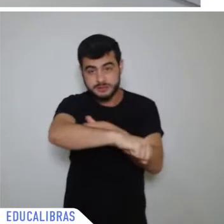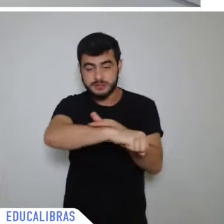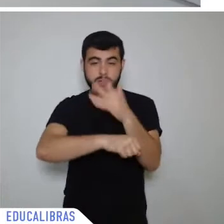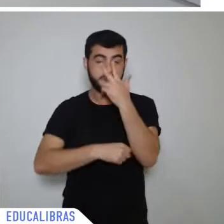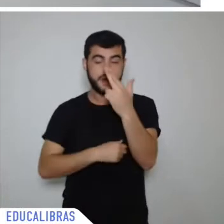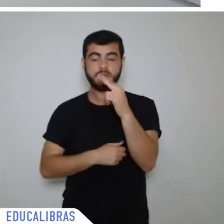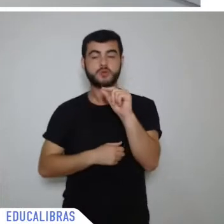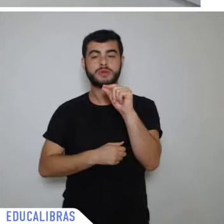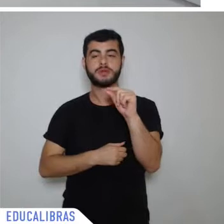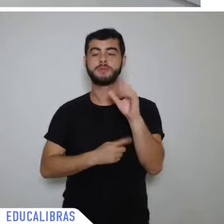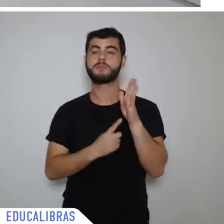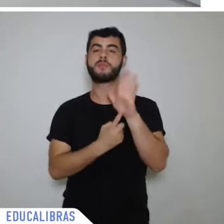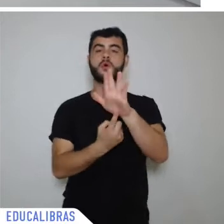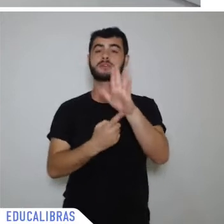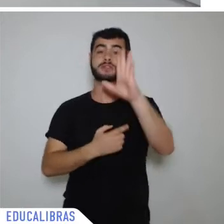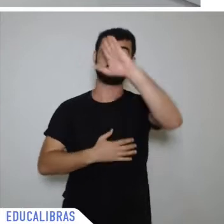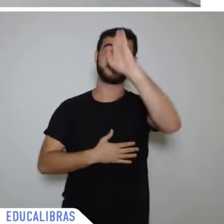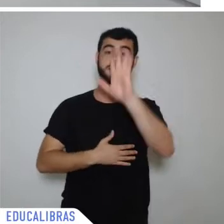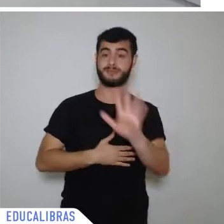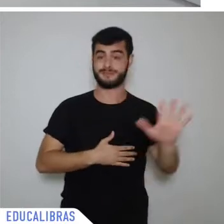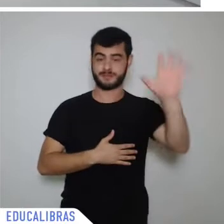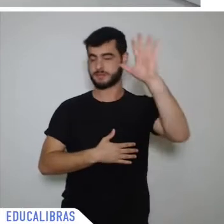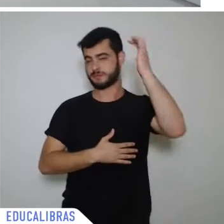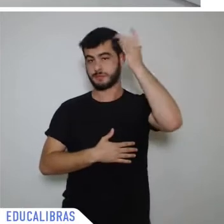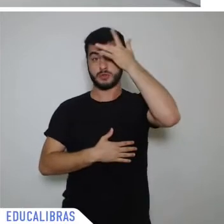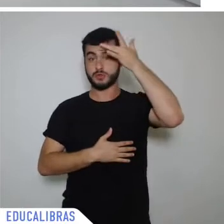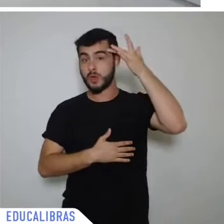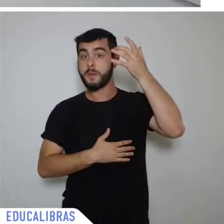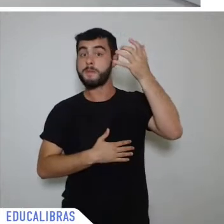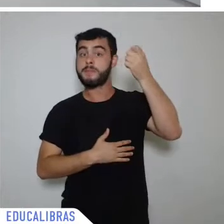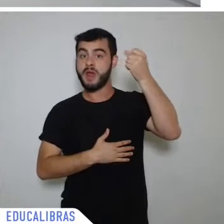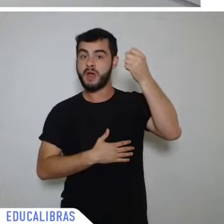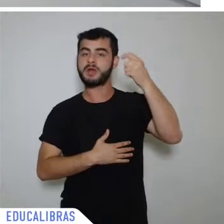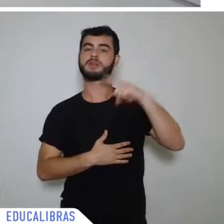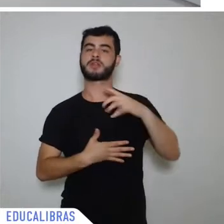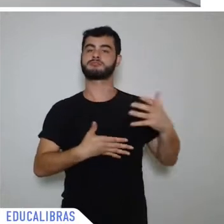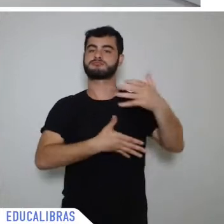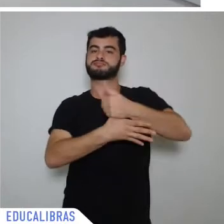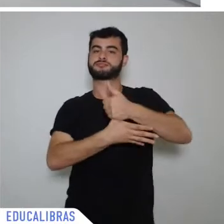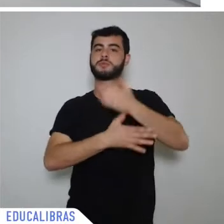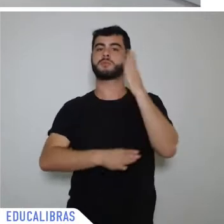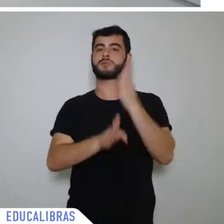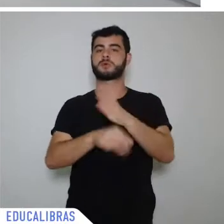supremacy. This contract says that all white people are